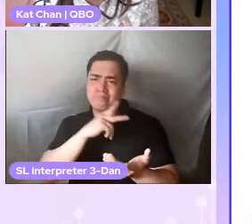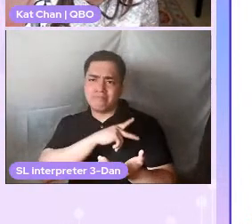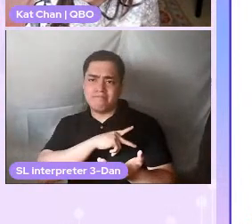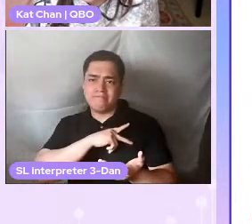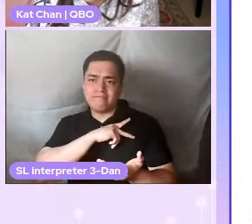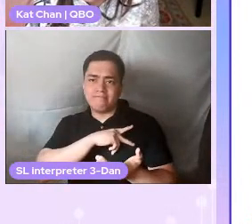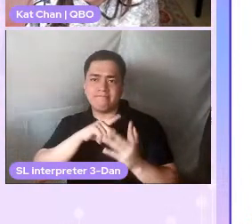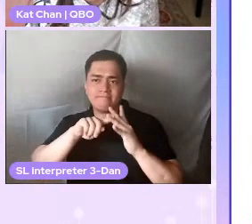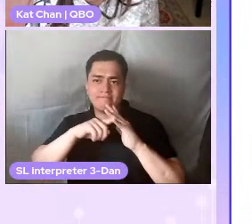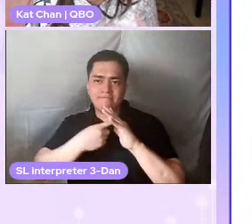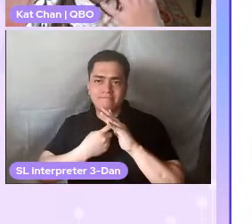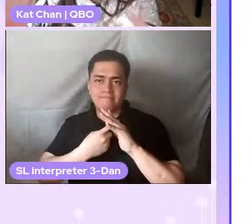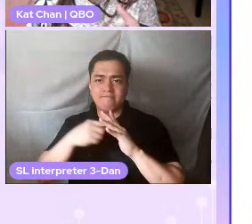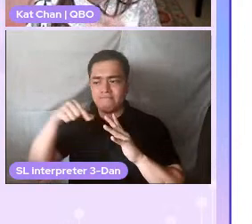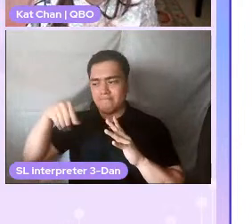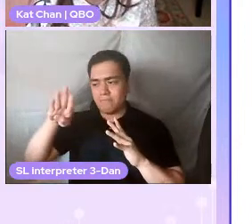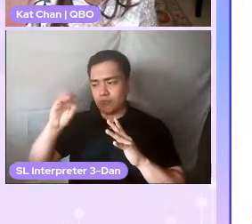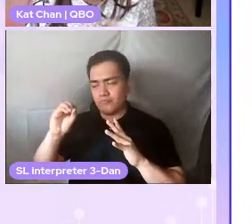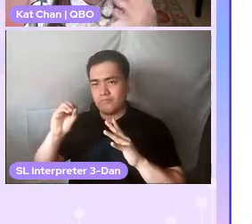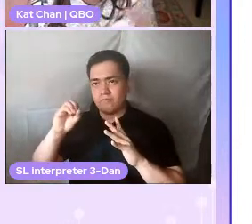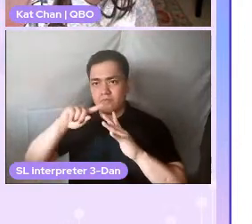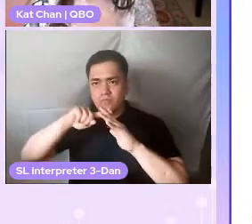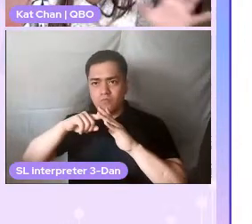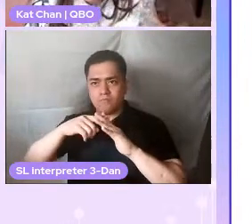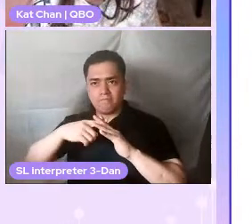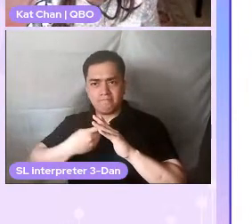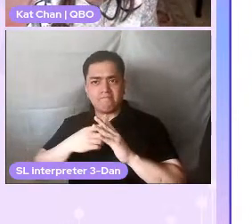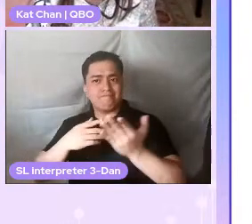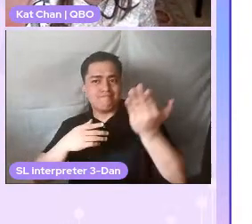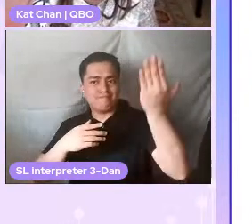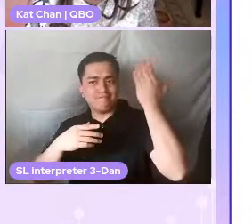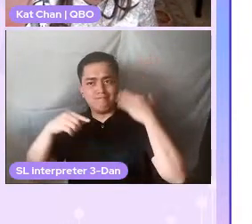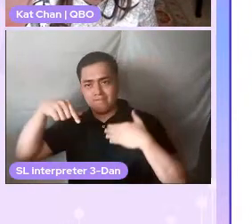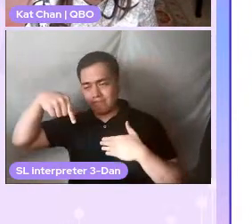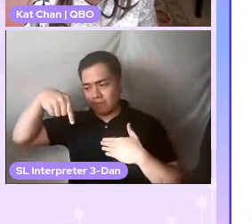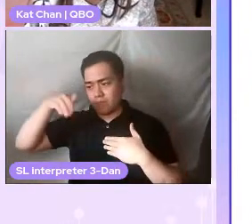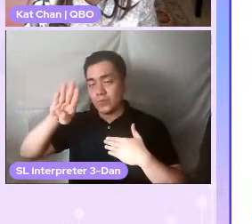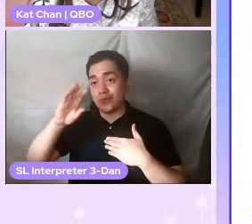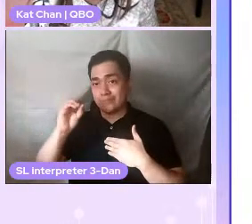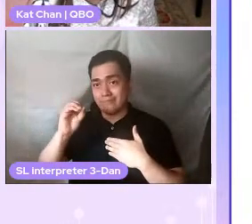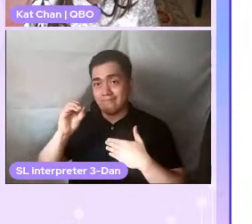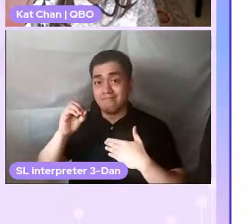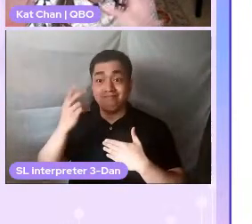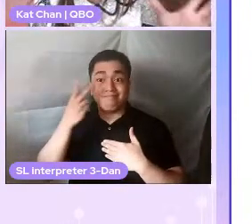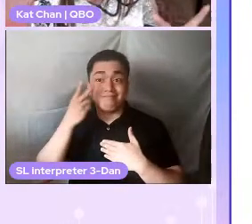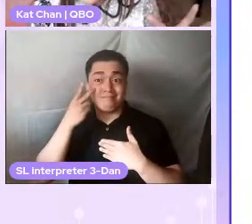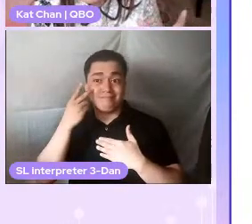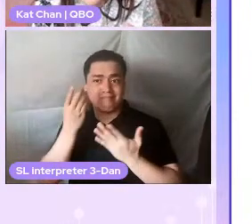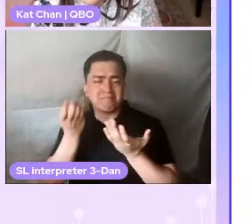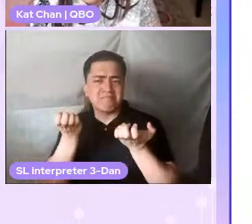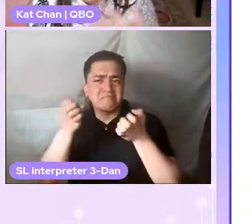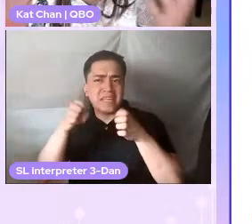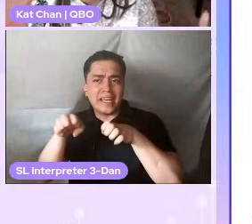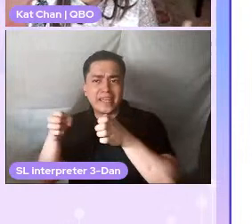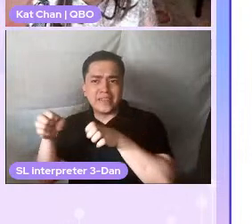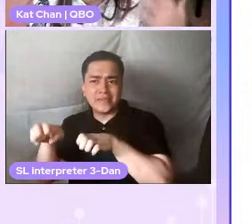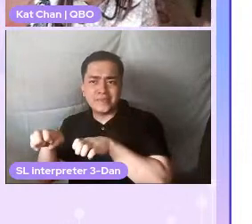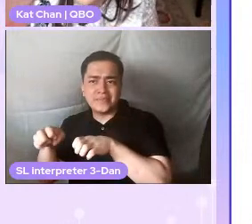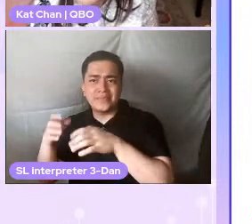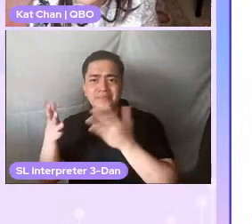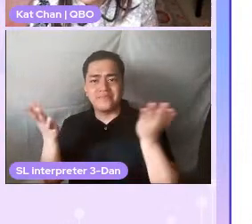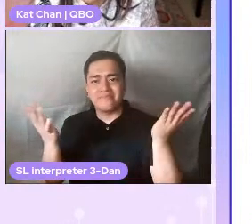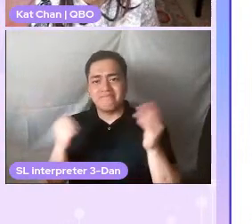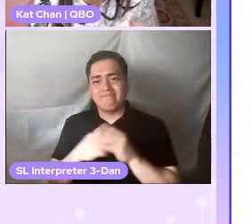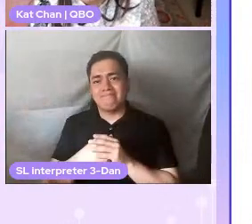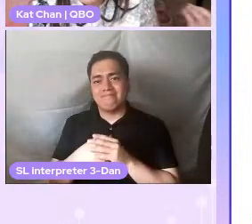I started Kubo in 2016, ganyan yung itsura ng mga usual, almost all of our events. It's like, we would, you know, have like, let's say, a mentor